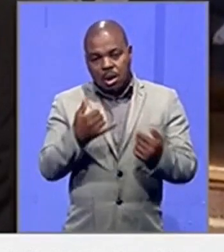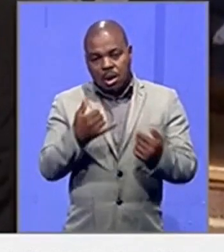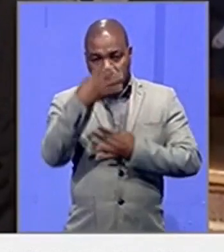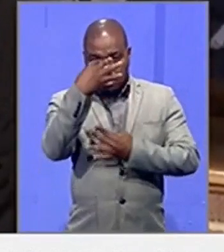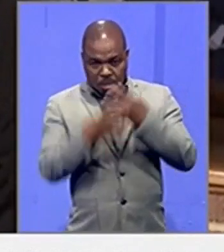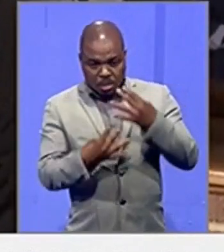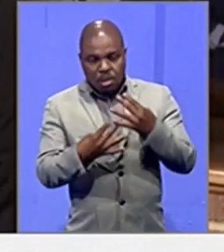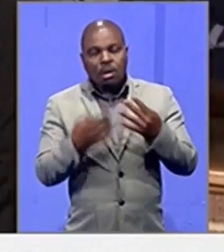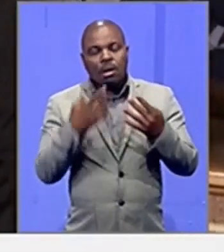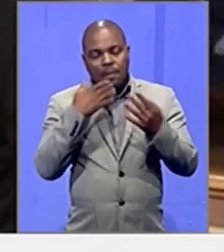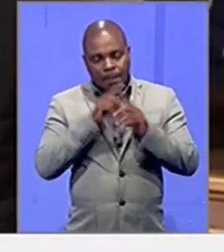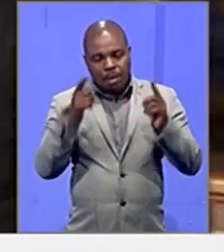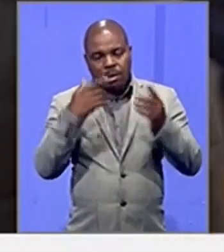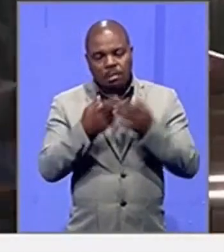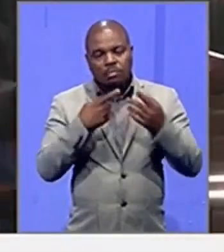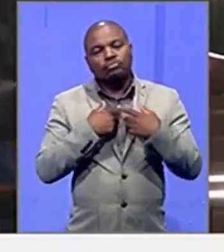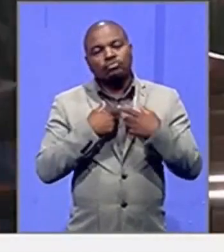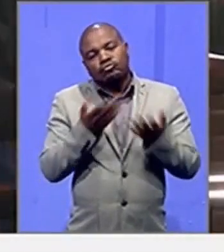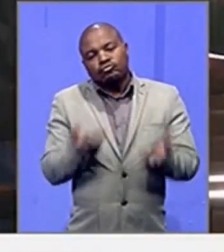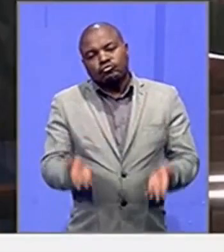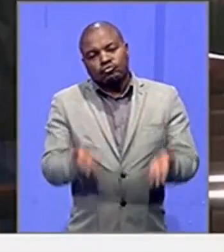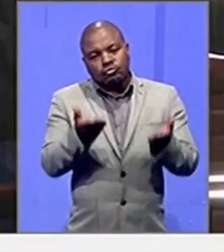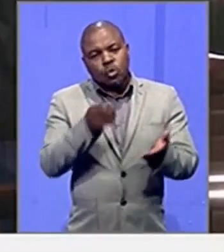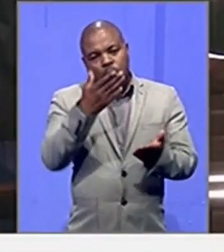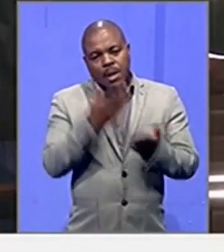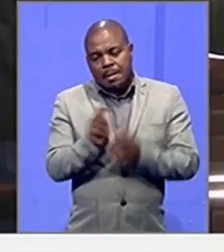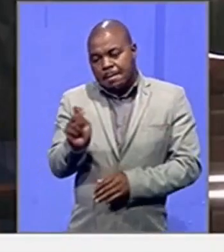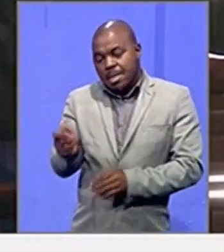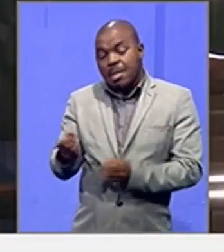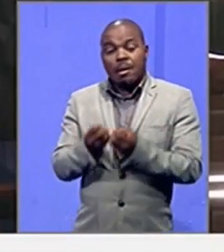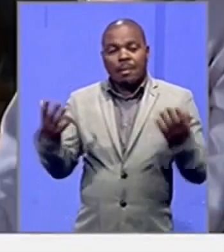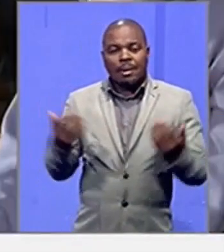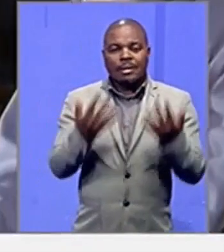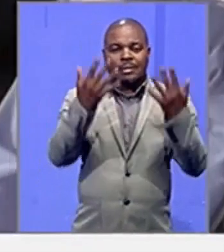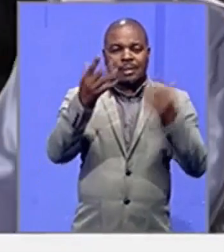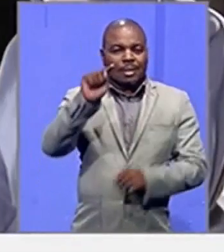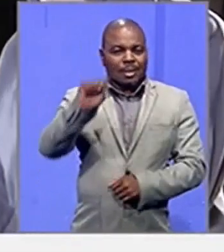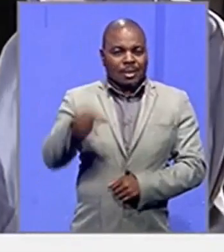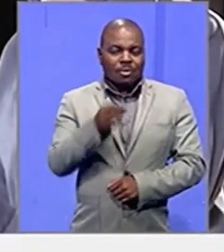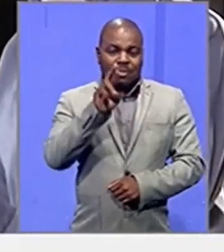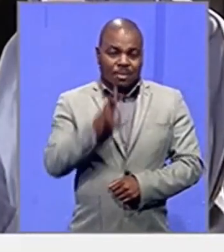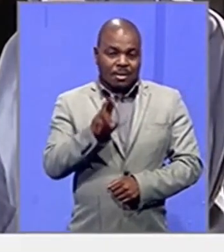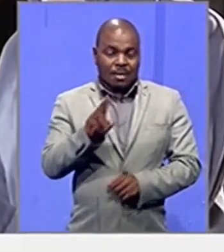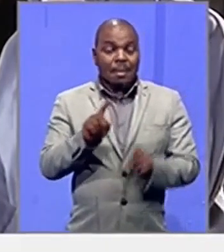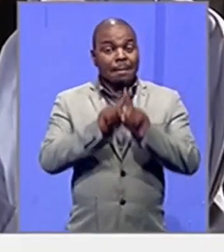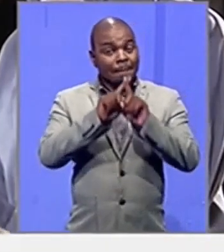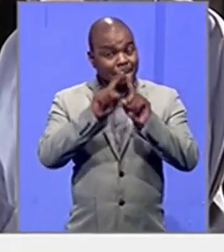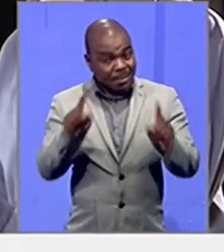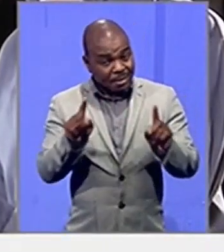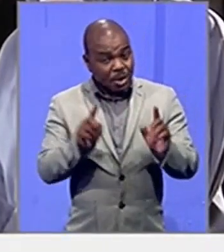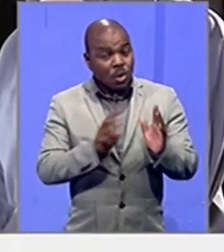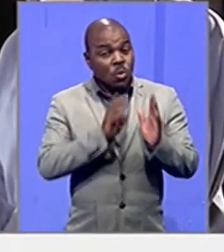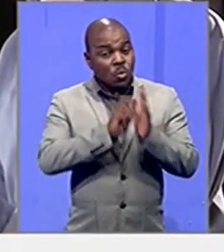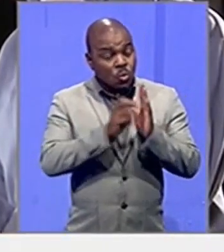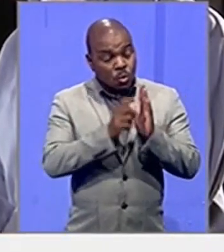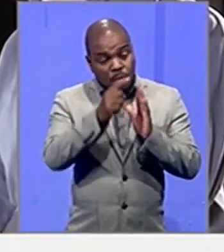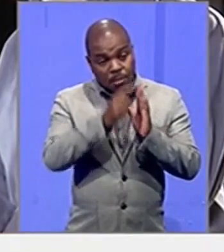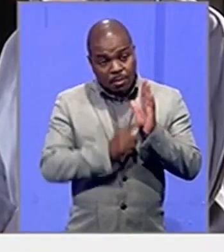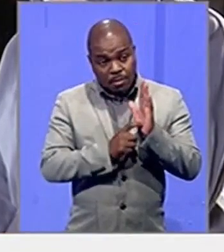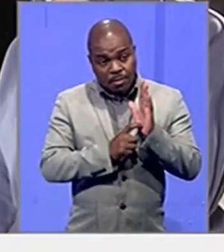bail of 10,000 rands on conditions